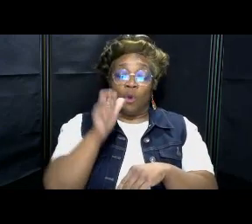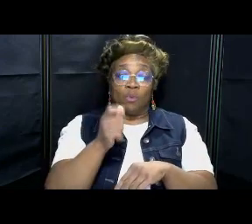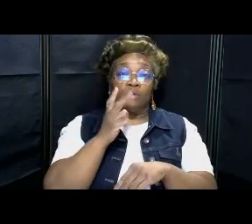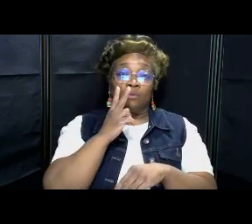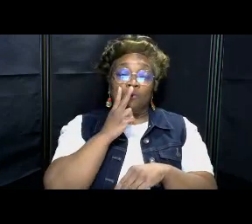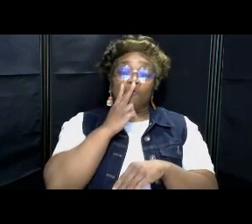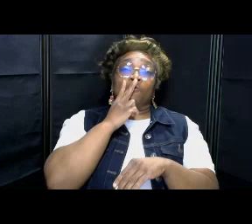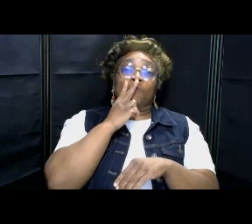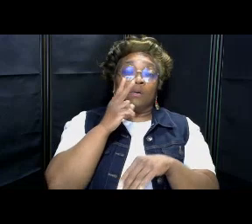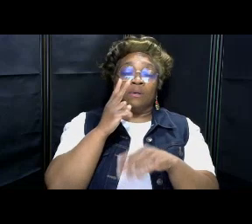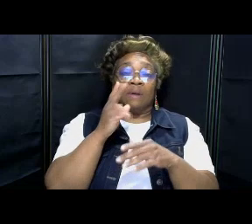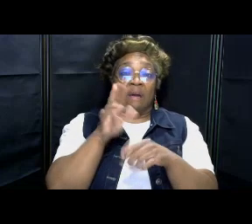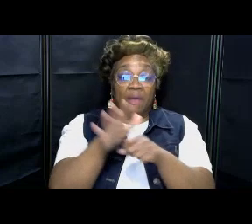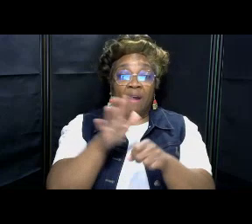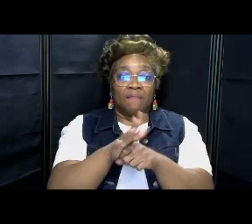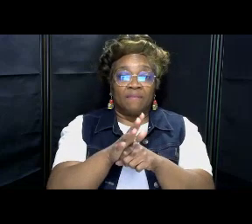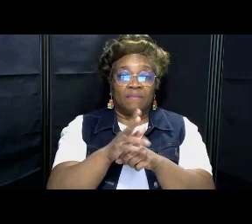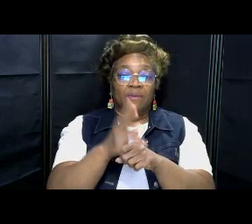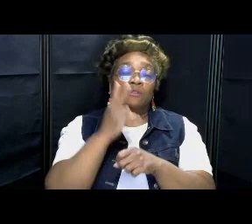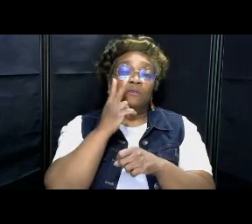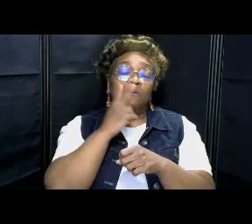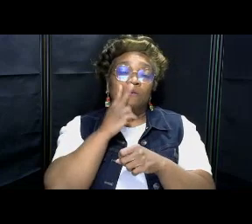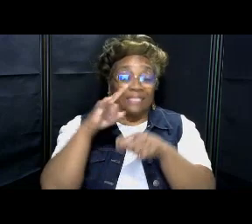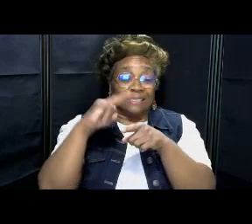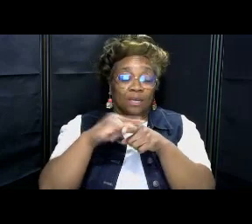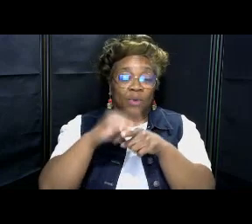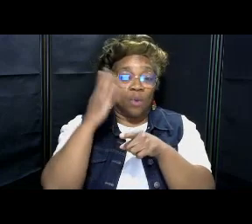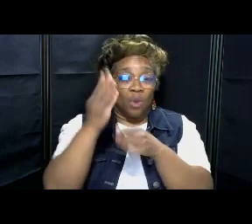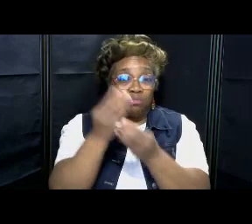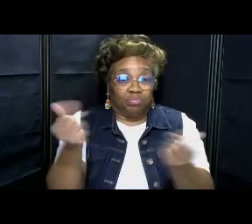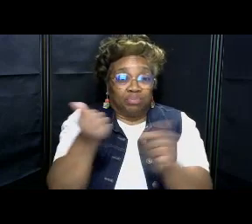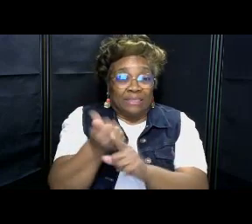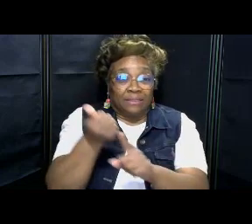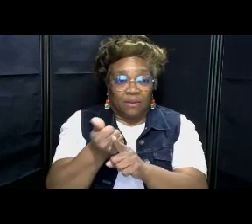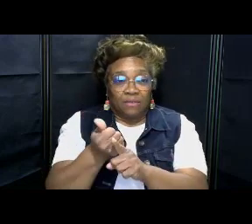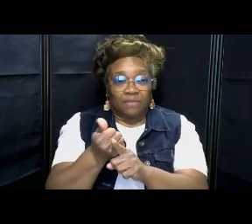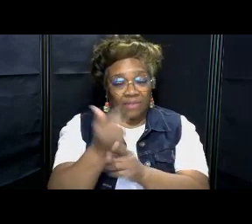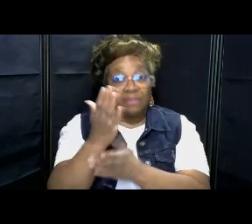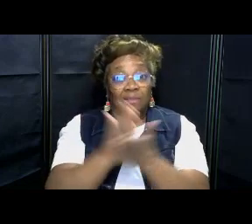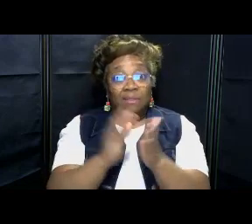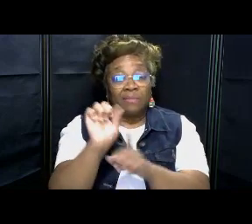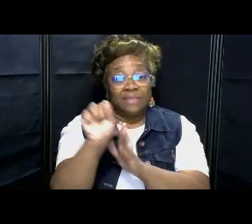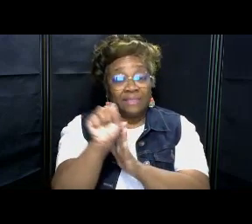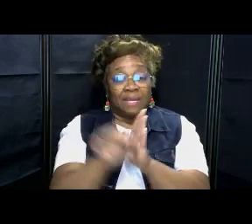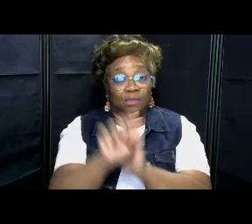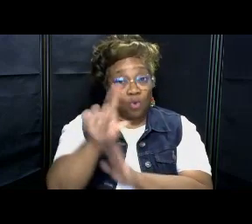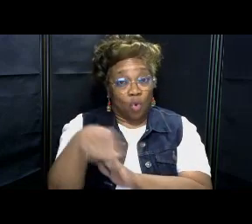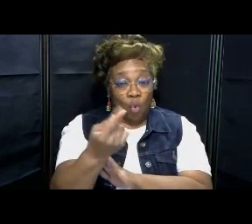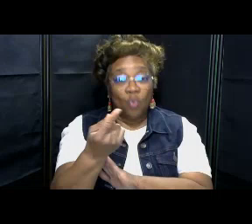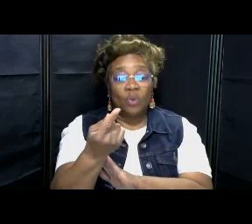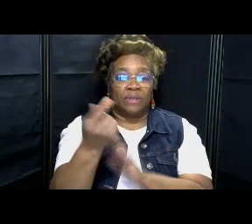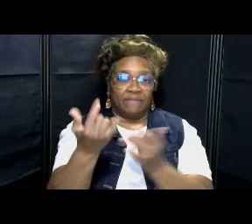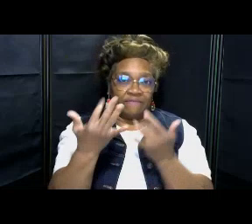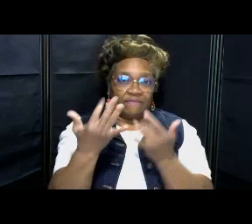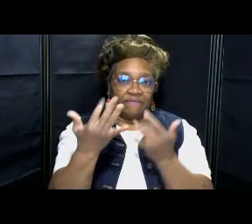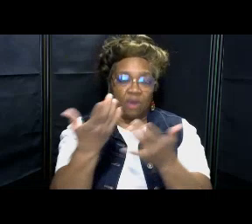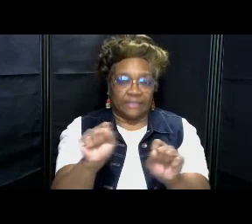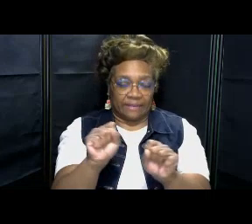allow you to sell anything except fire safe cigarettes. Make your ashtrays deep and